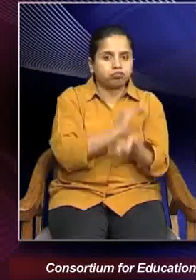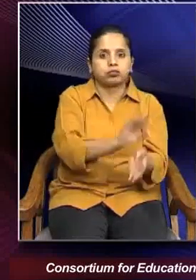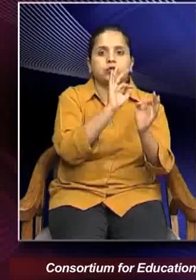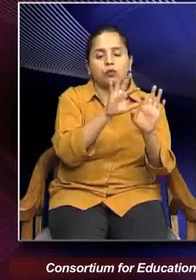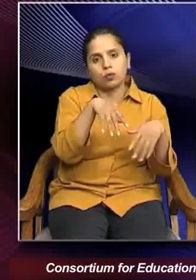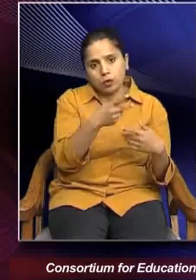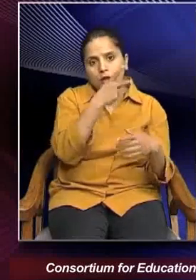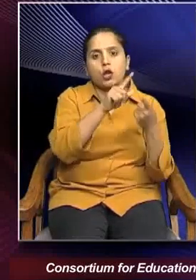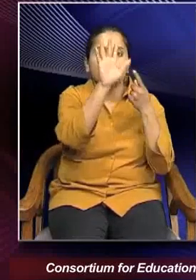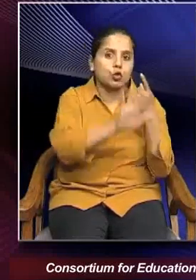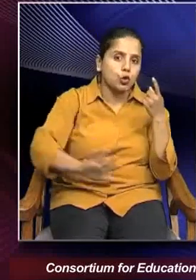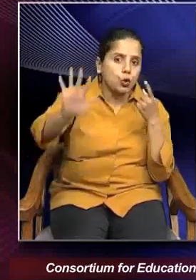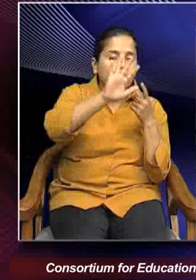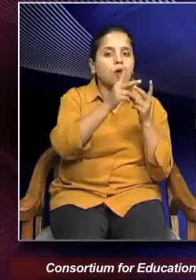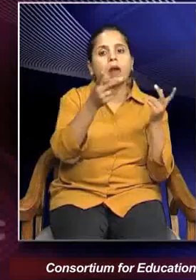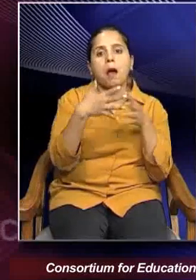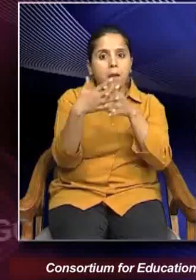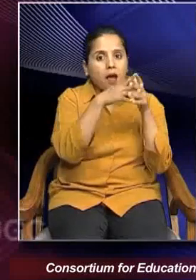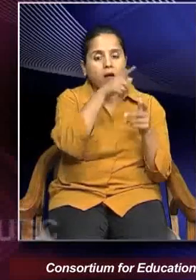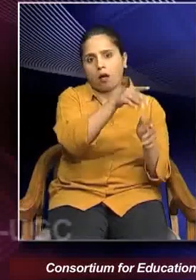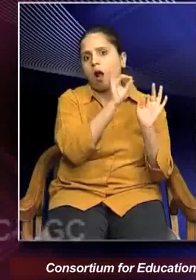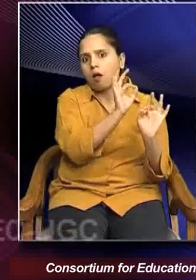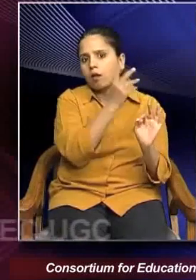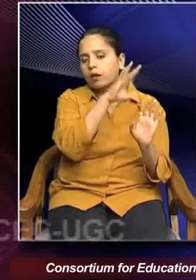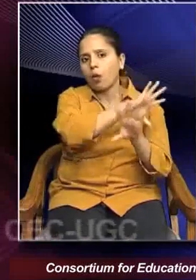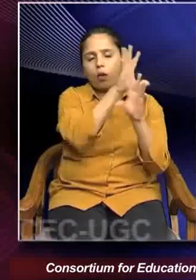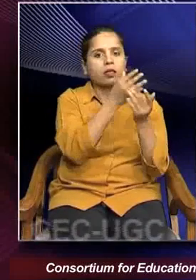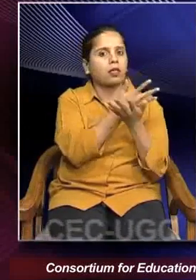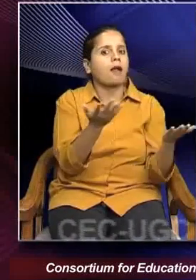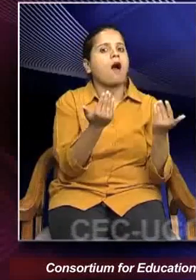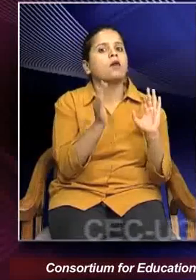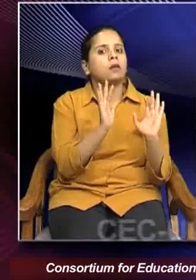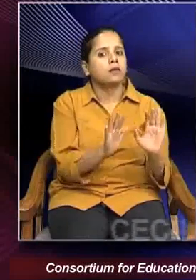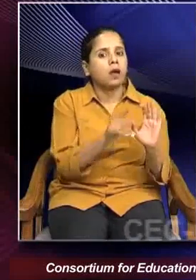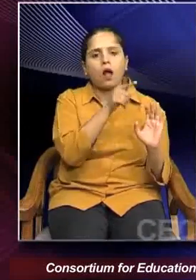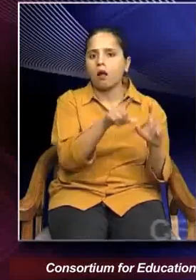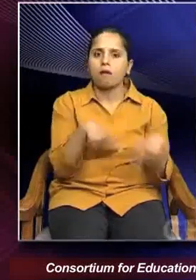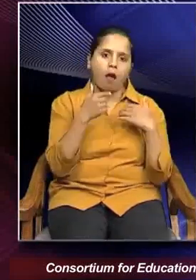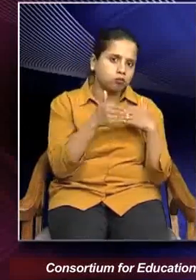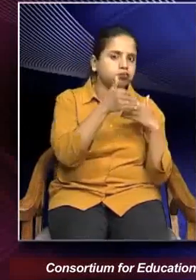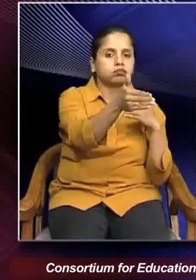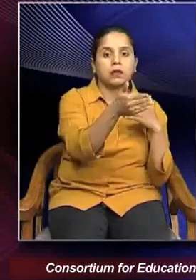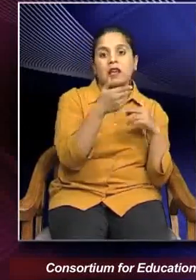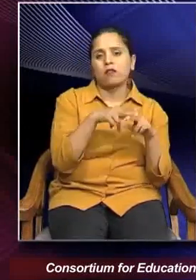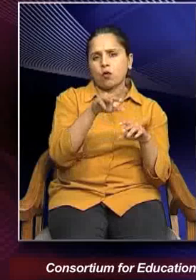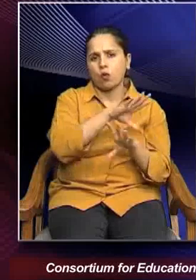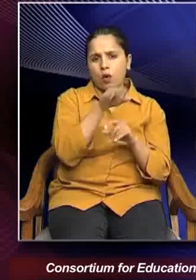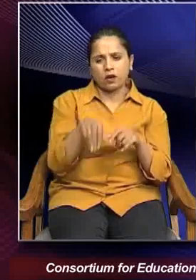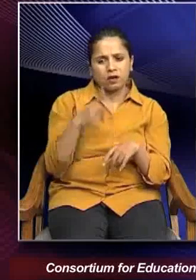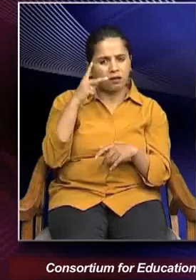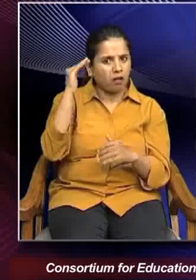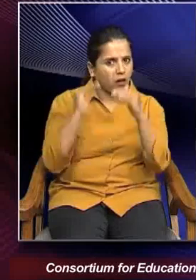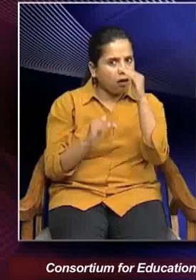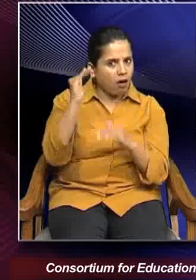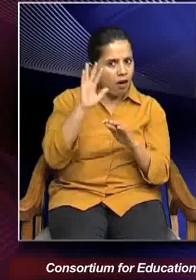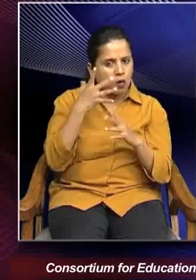or Europe, or say for example in the US. So all these inequalities, if you want to unpack, it is